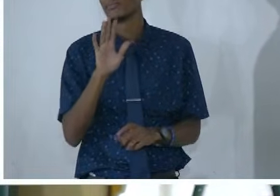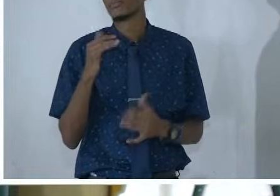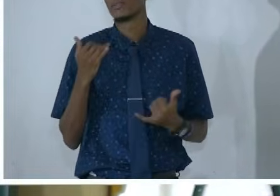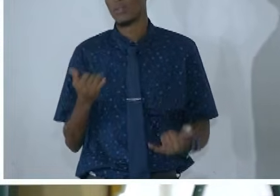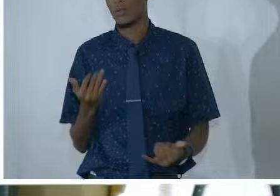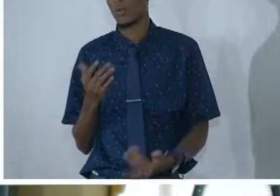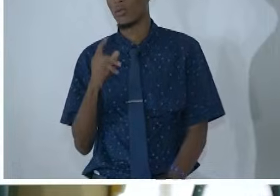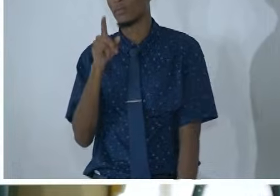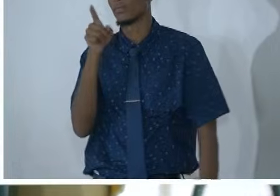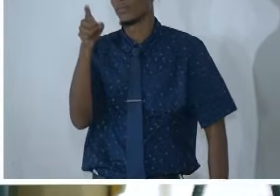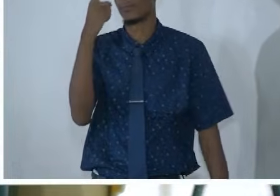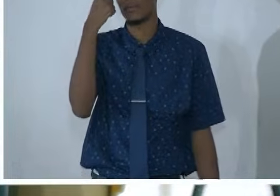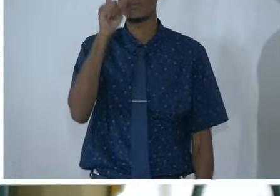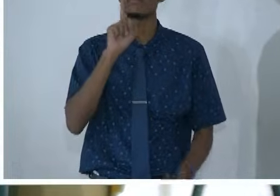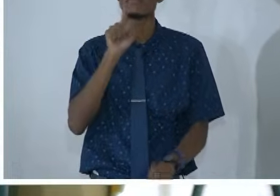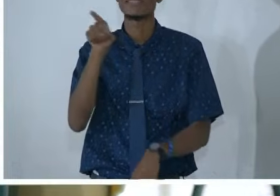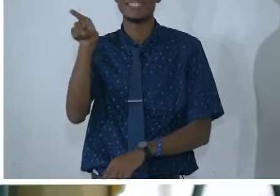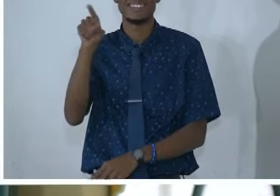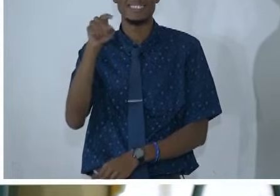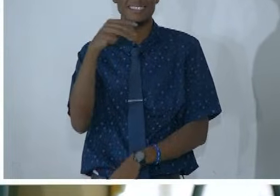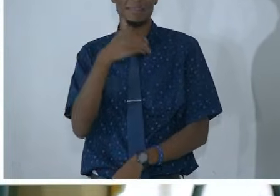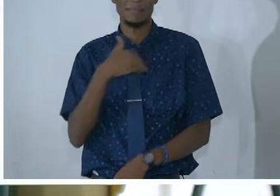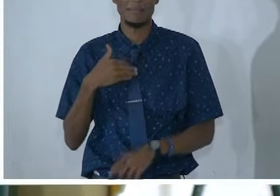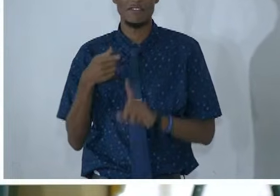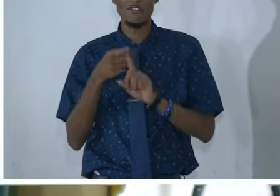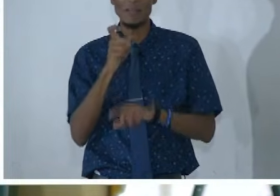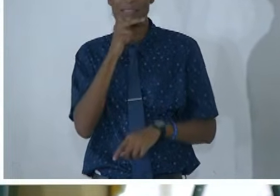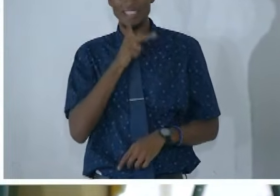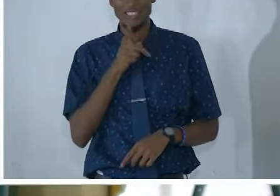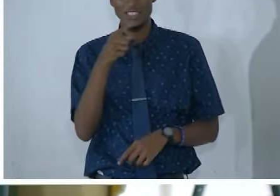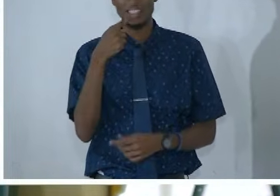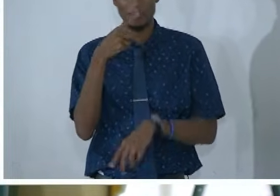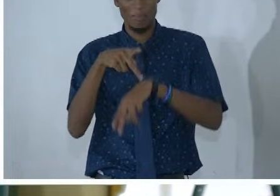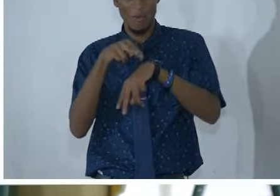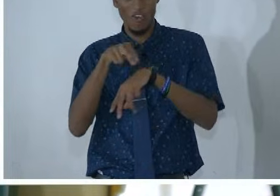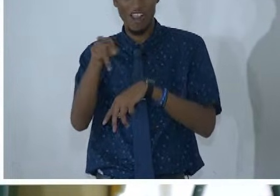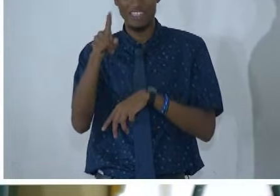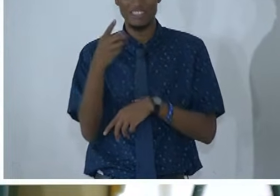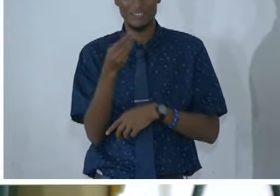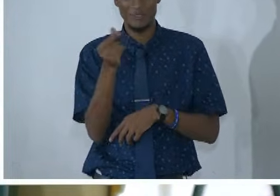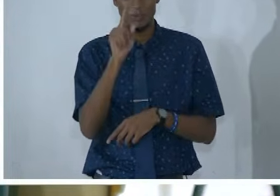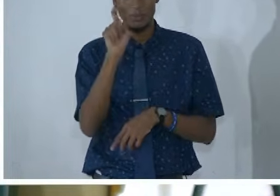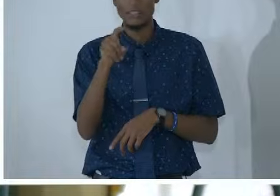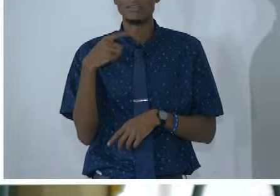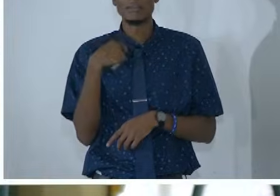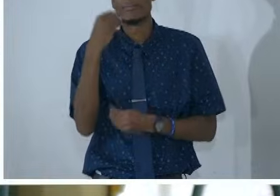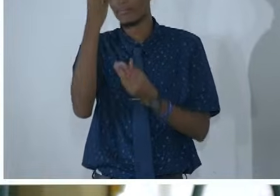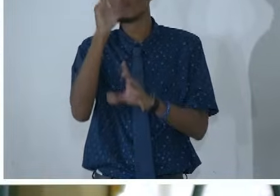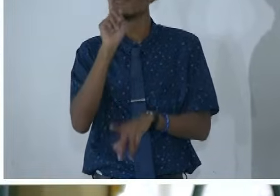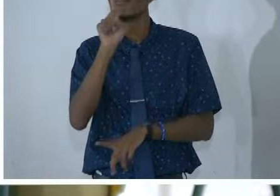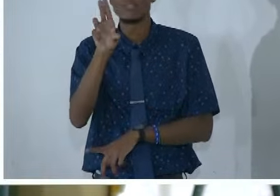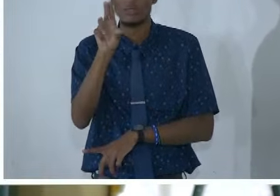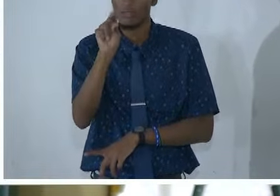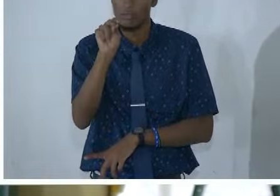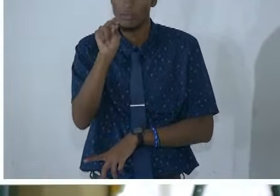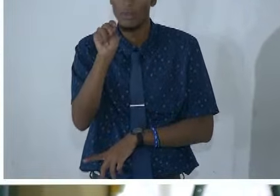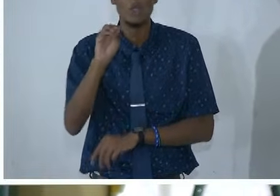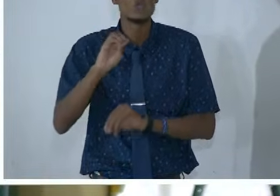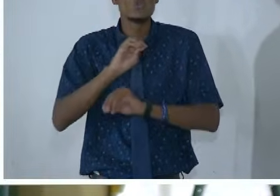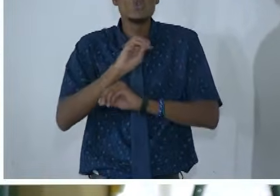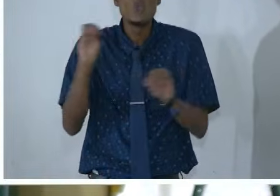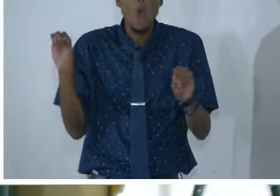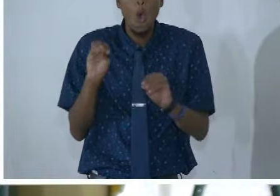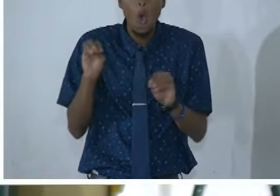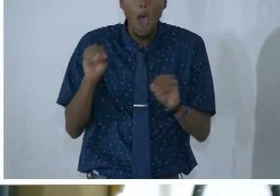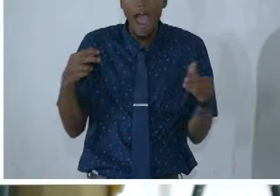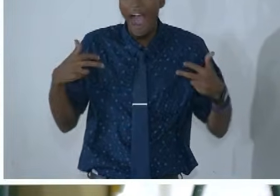from Kids Studies Third and Port Royal, a couple of questions. So, no, there is no